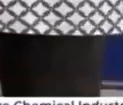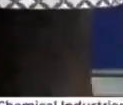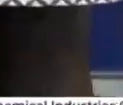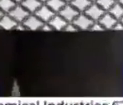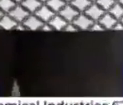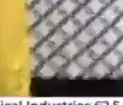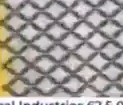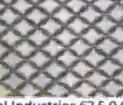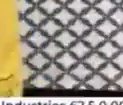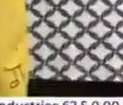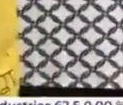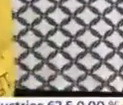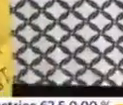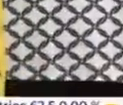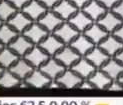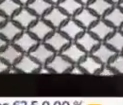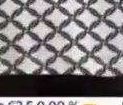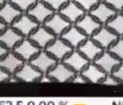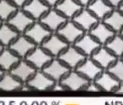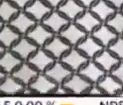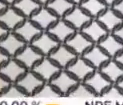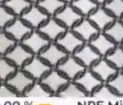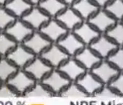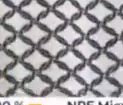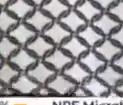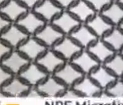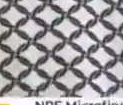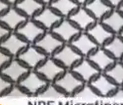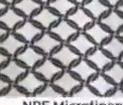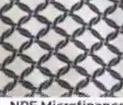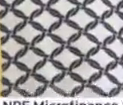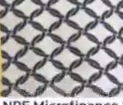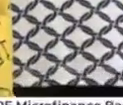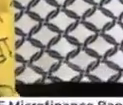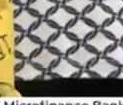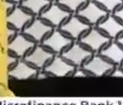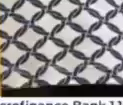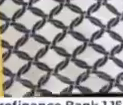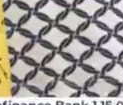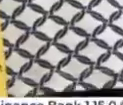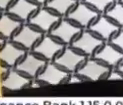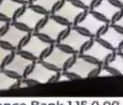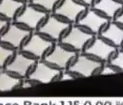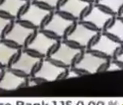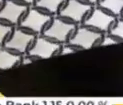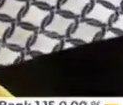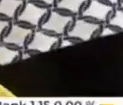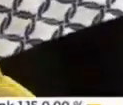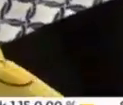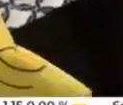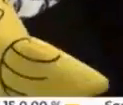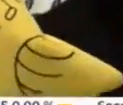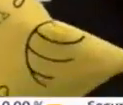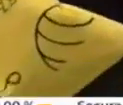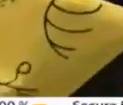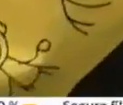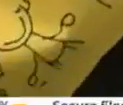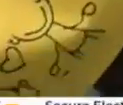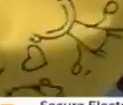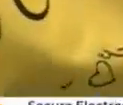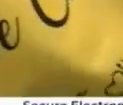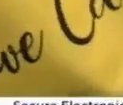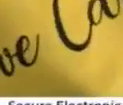name because for our kindergartens and daycares, we use the Montessori methodology,